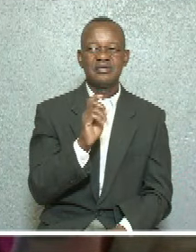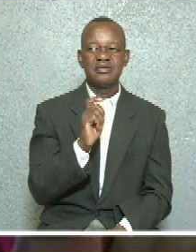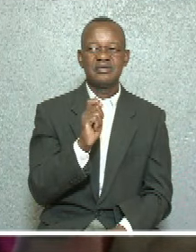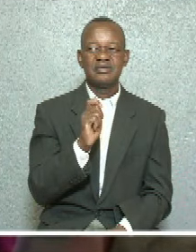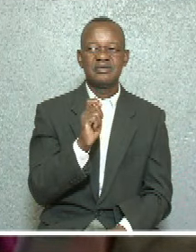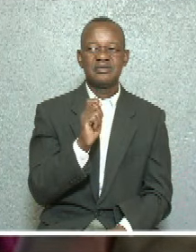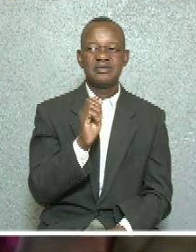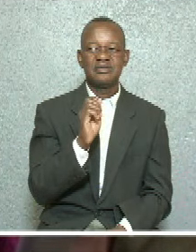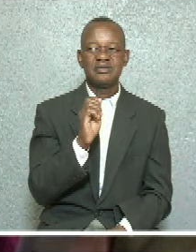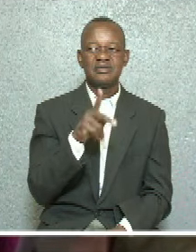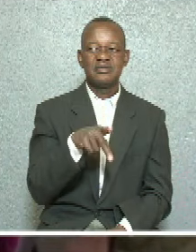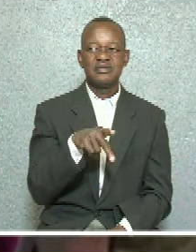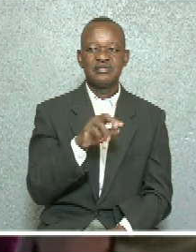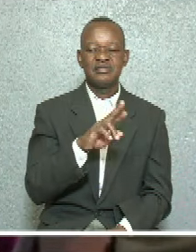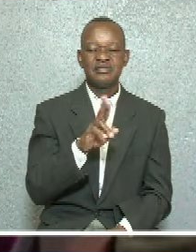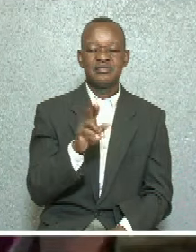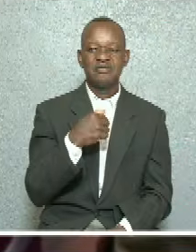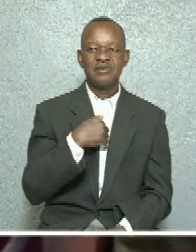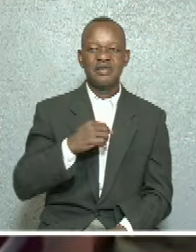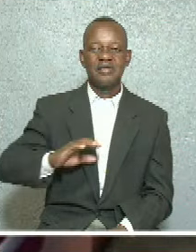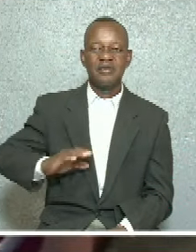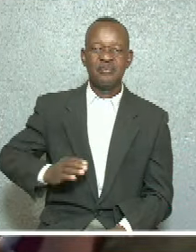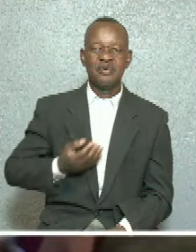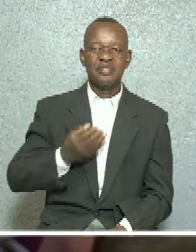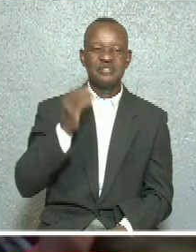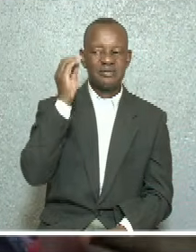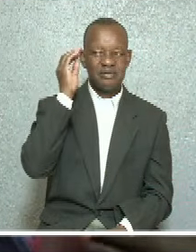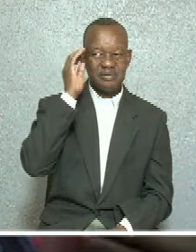died? I